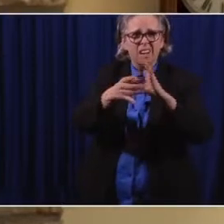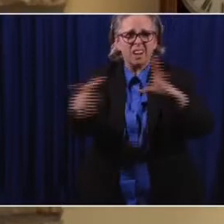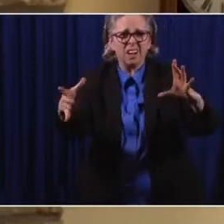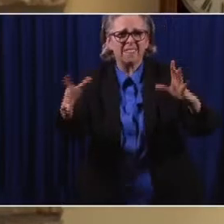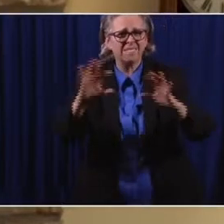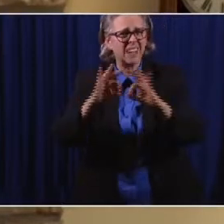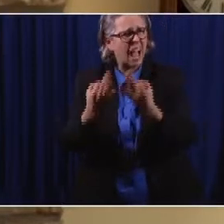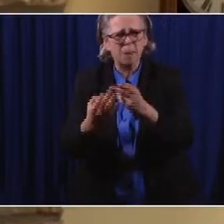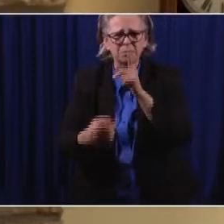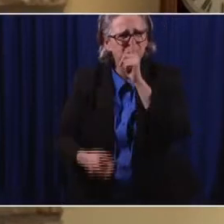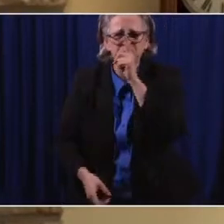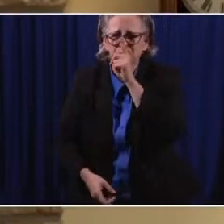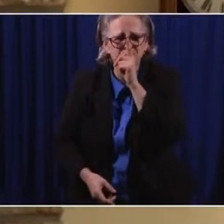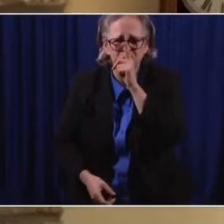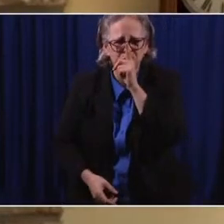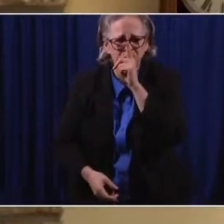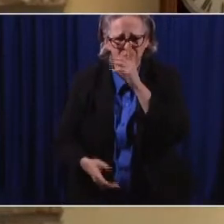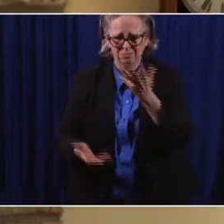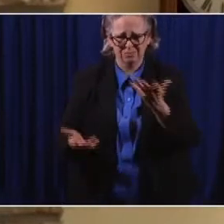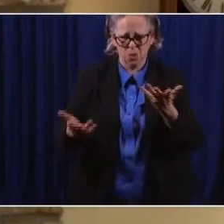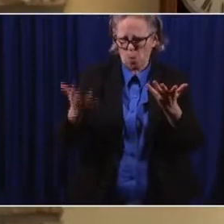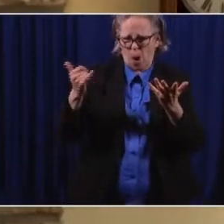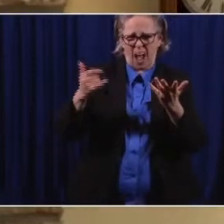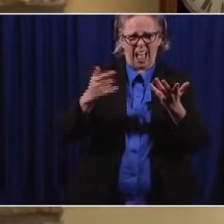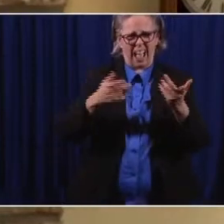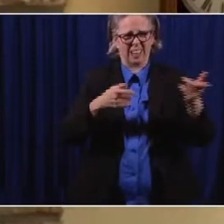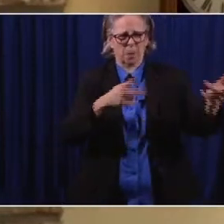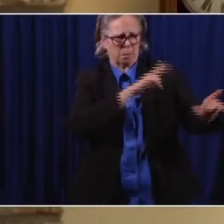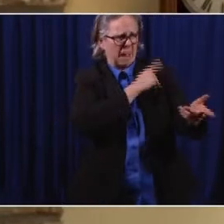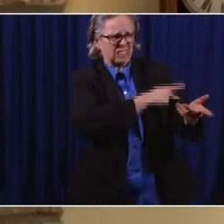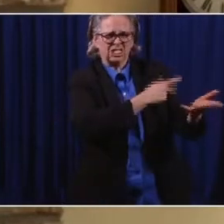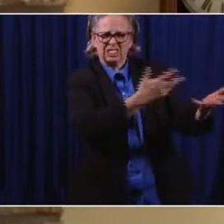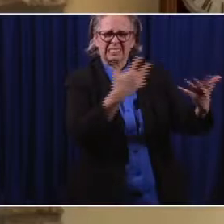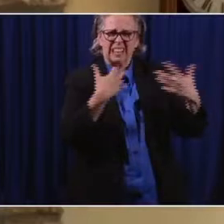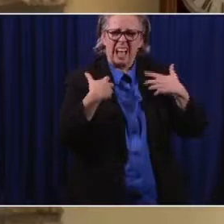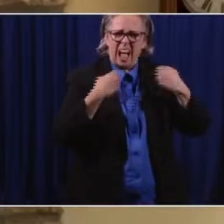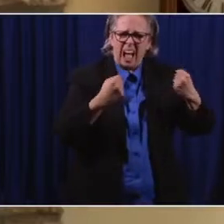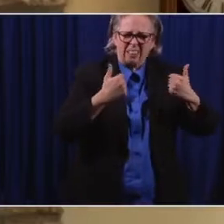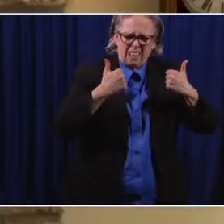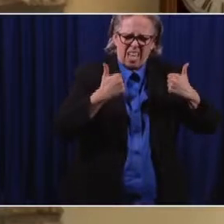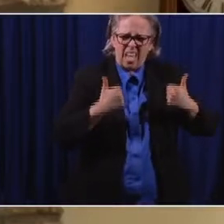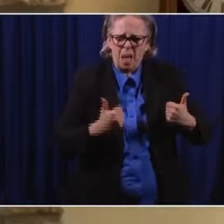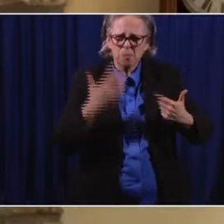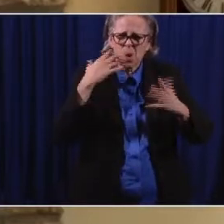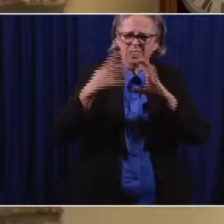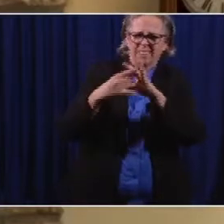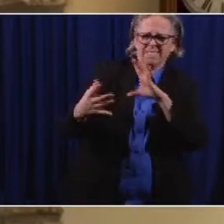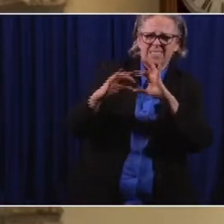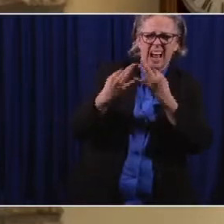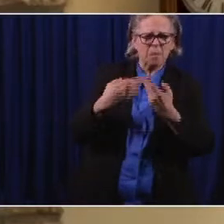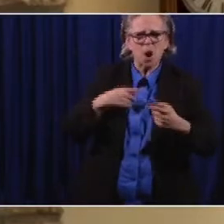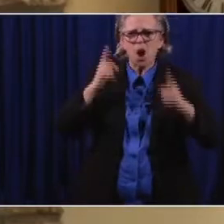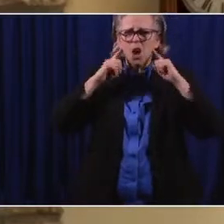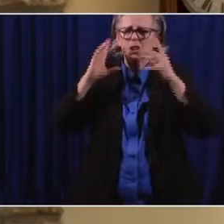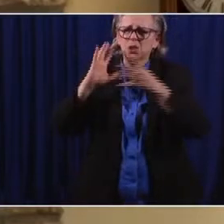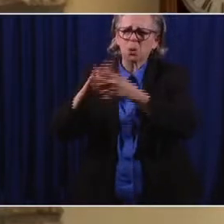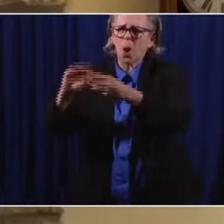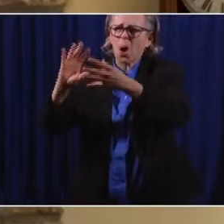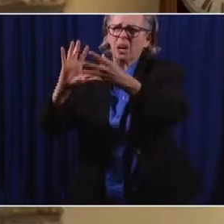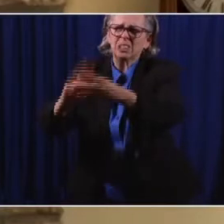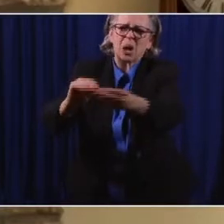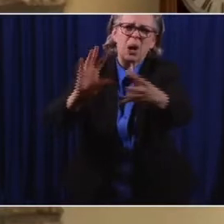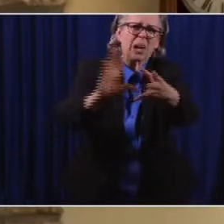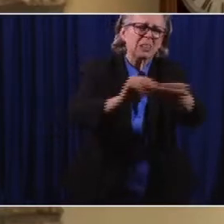very difficult consequences. And I've heard directly from people who've lost a parent and who felt their parent